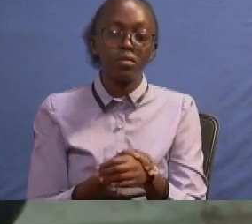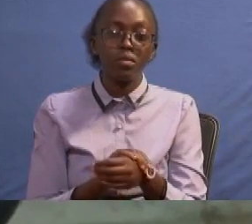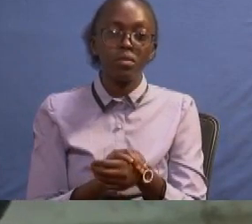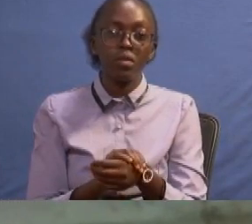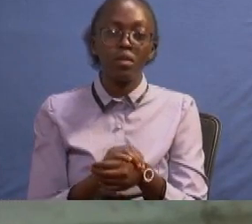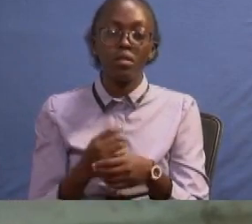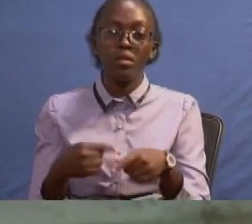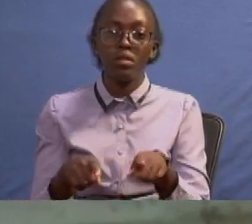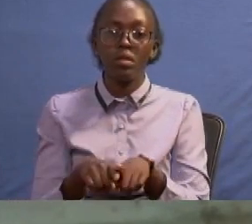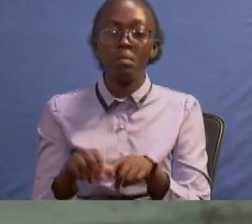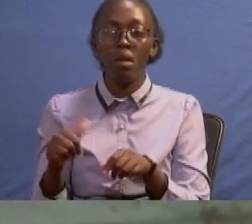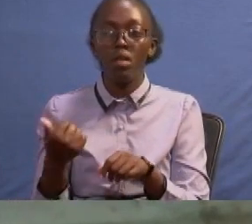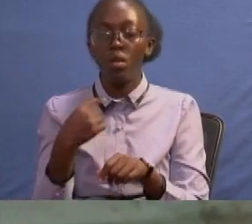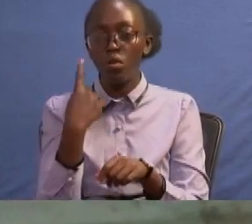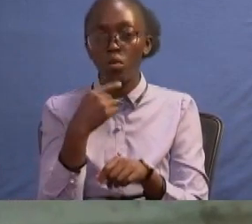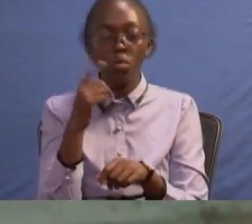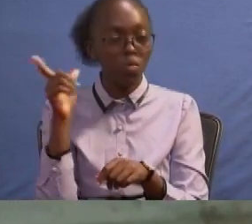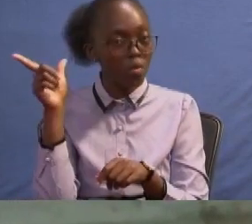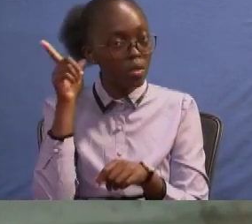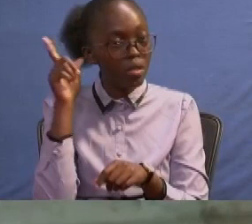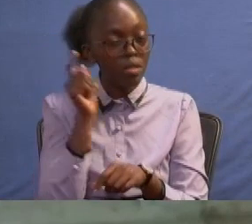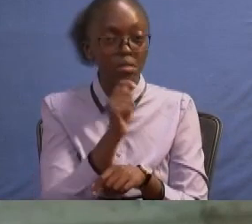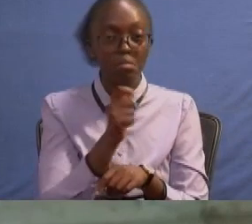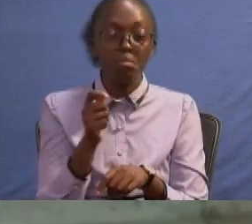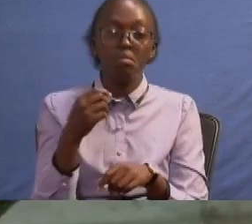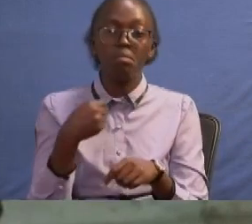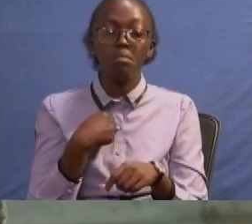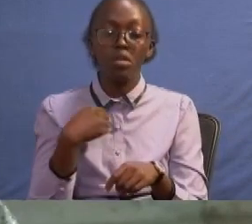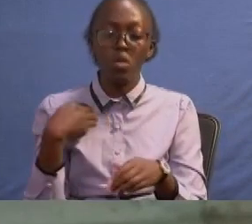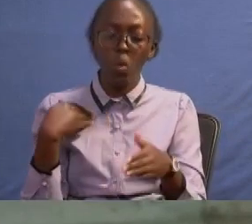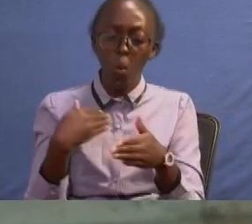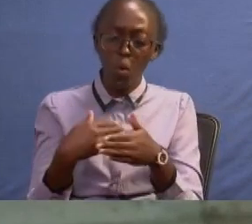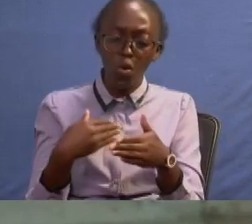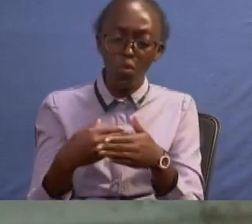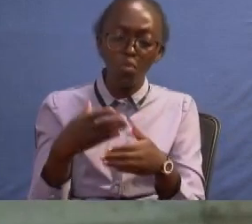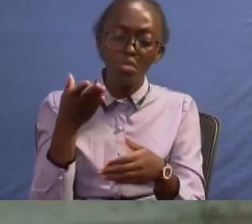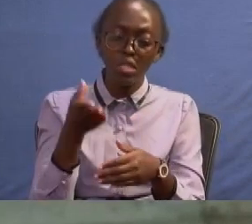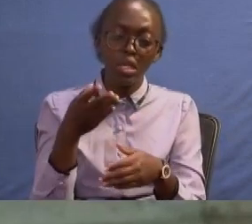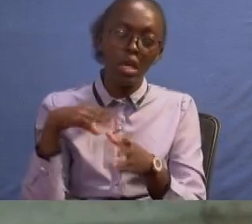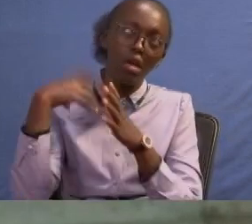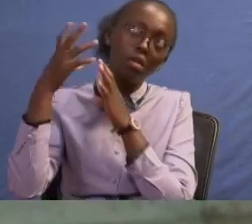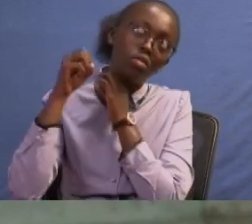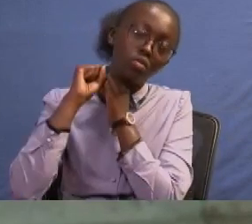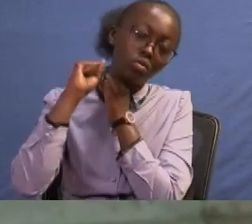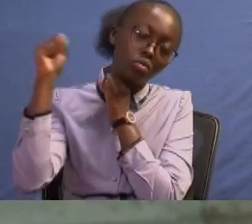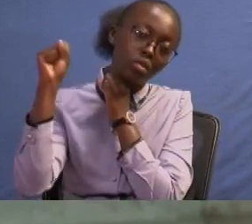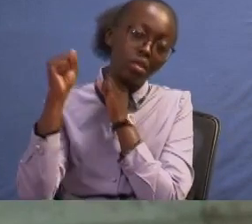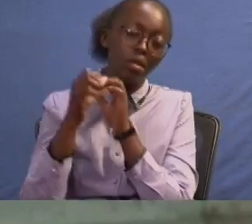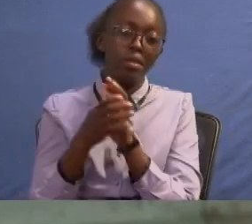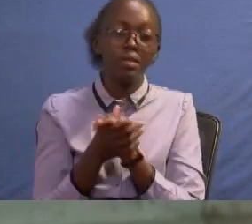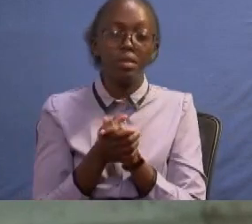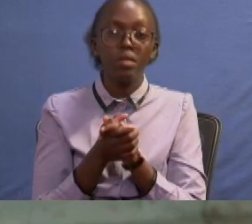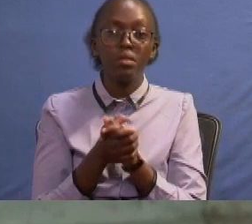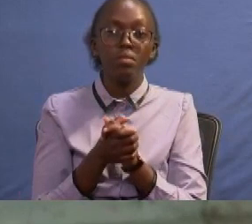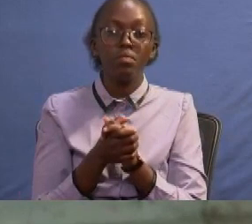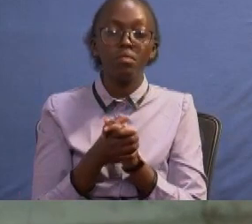to my testimony, I almost committed suicide when I was in this institution. And I was not